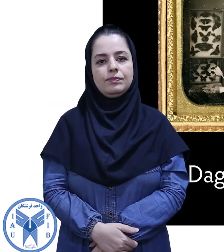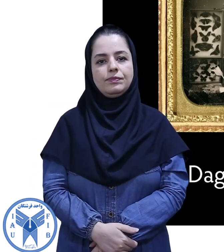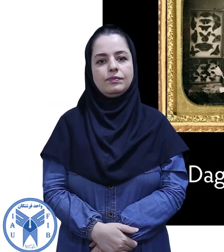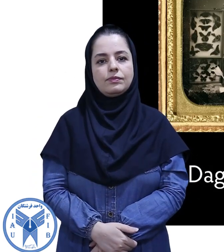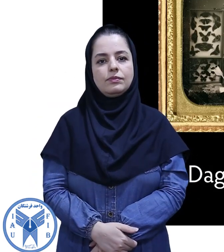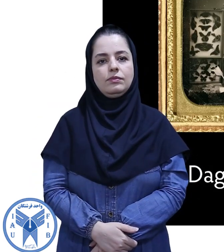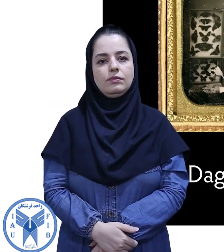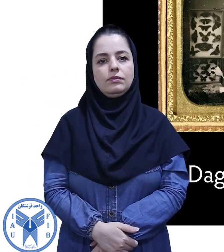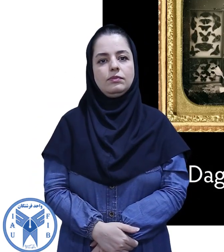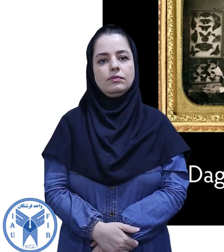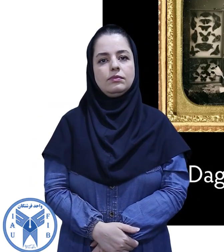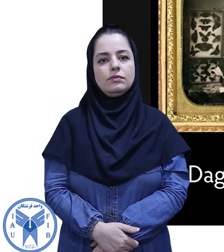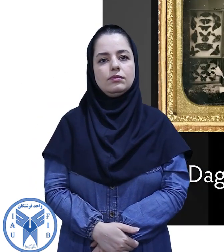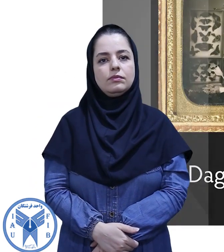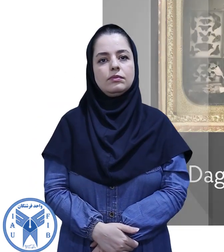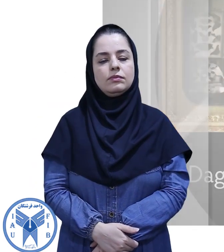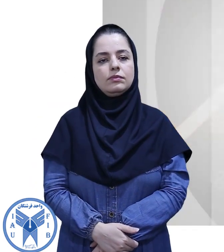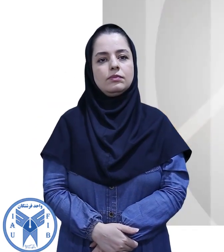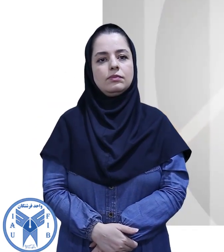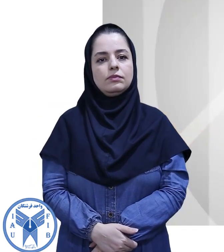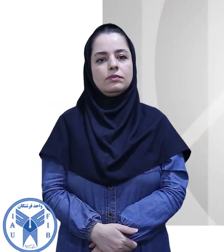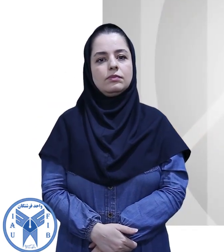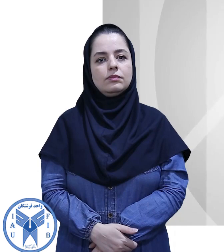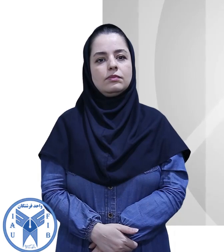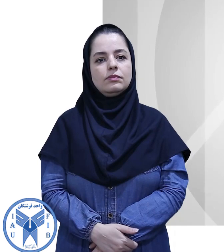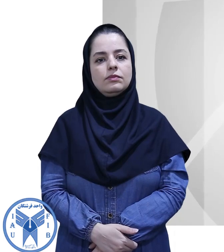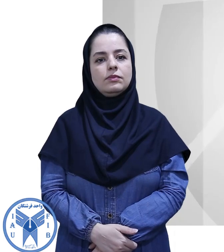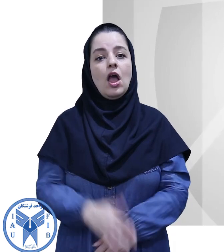of photography's history.